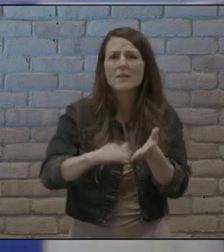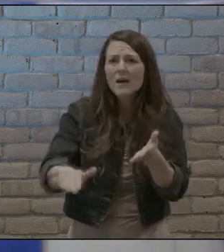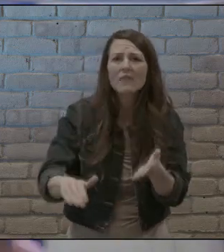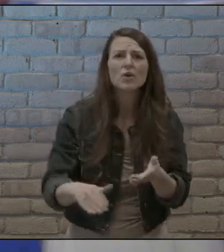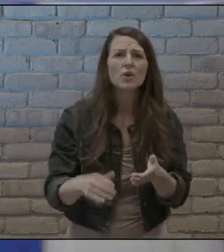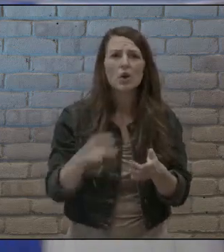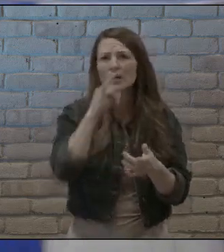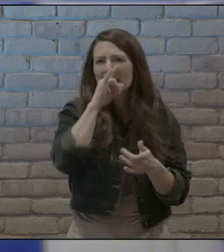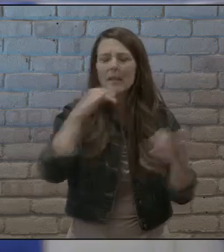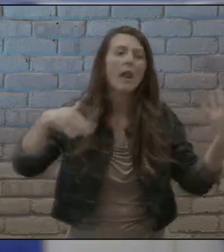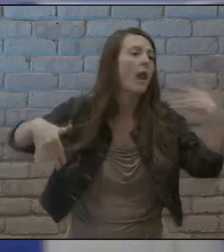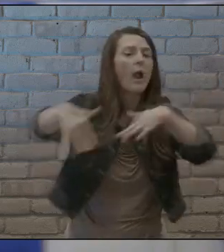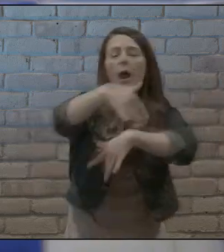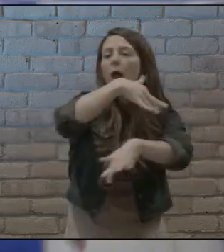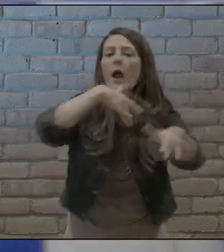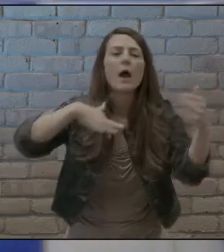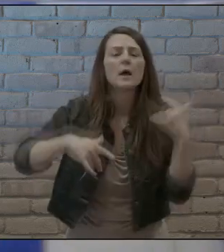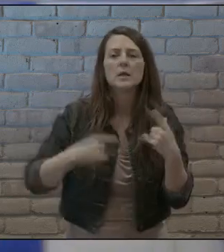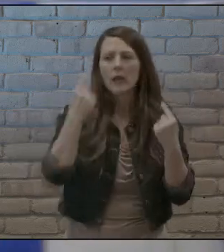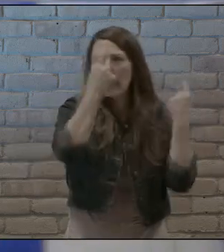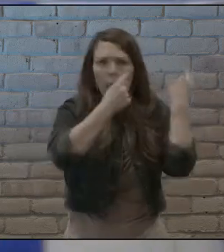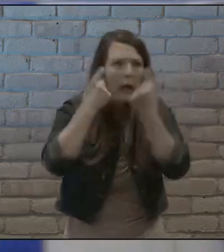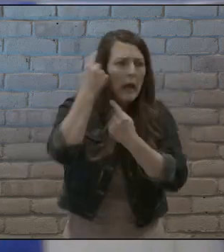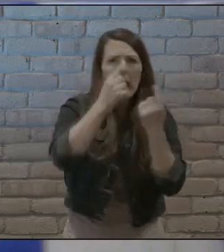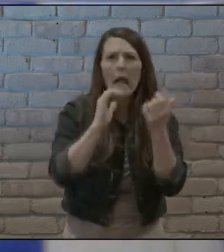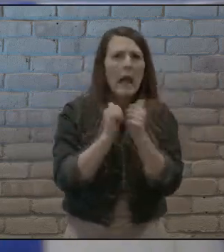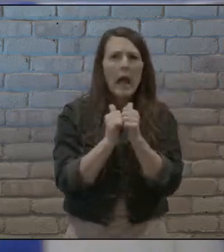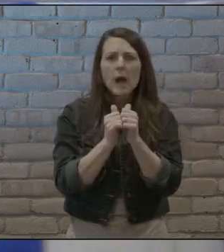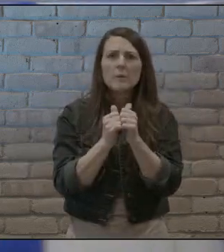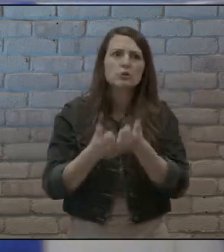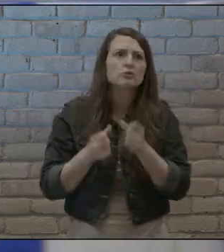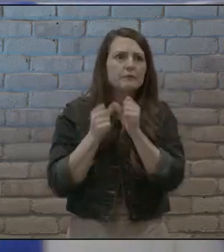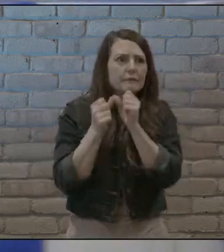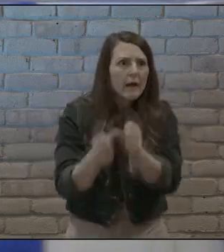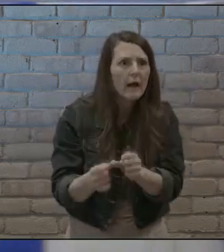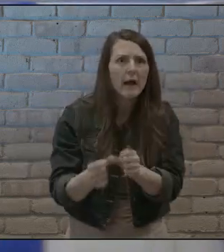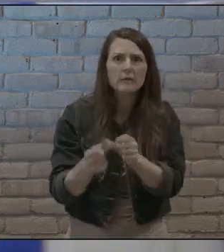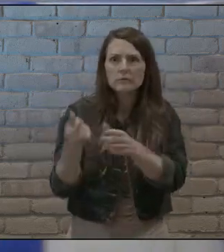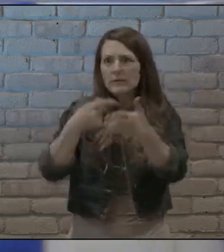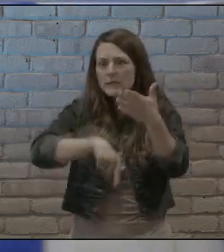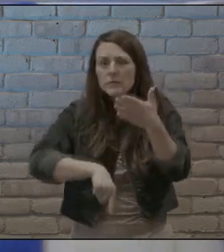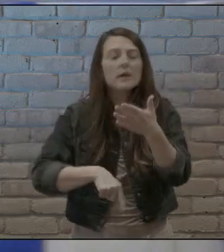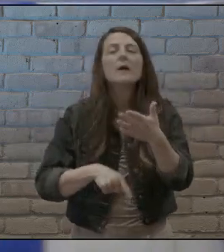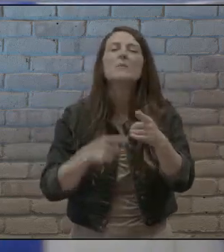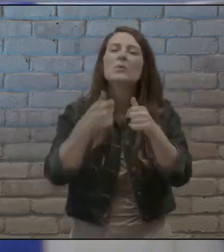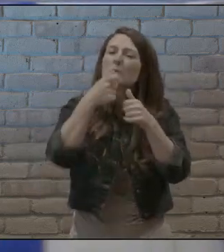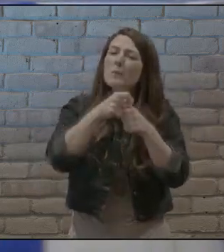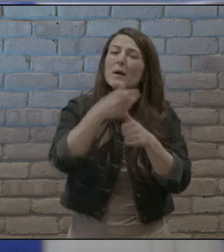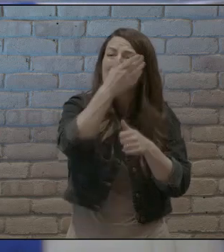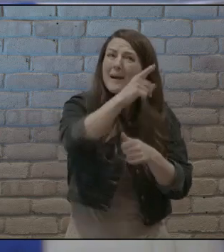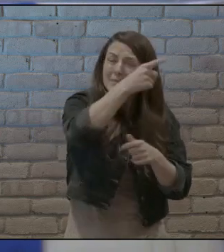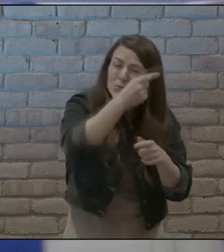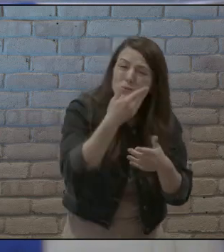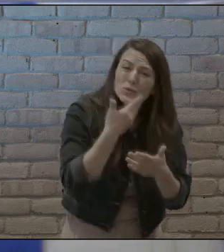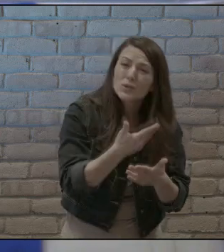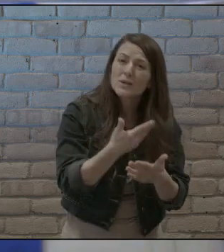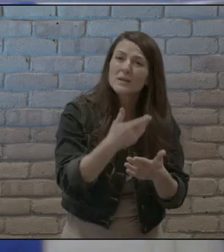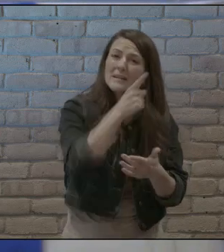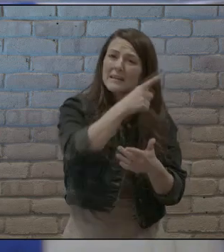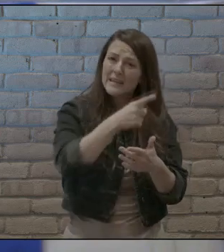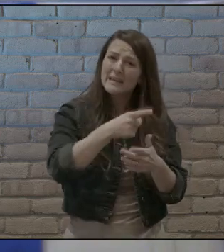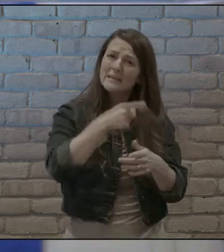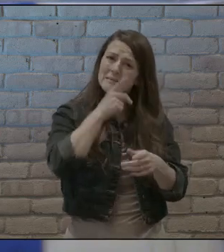crazy people. I know you're wondering how you're going to make it to next week. But remember that God is good and God is faithful. God is with